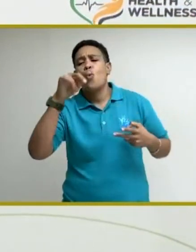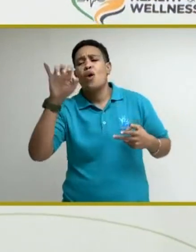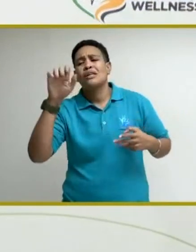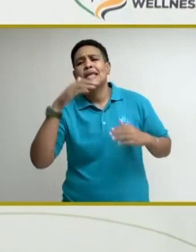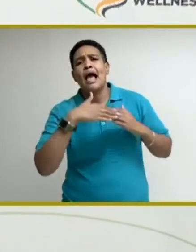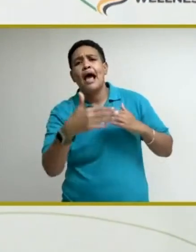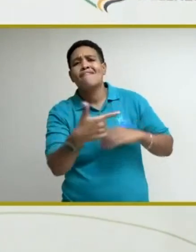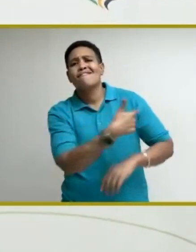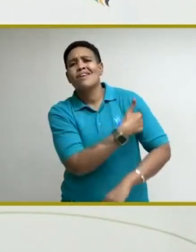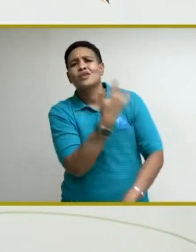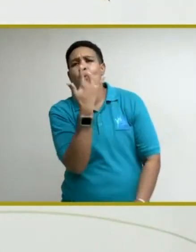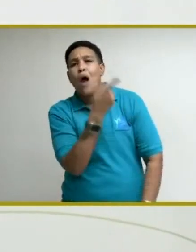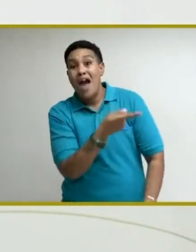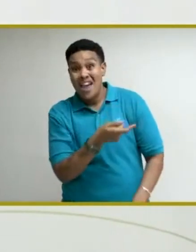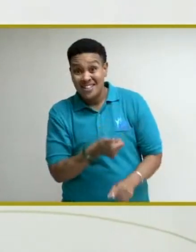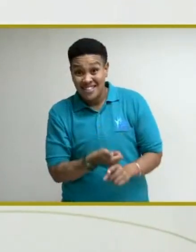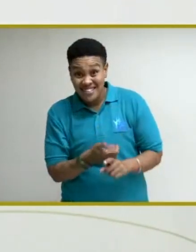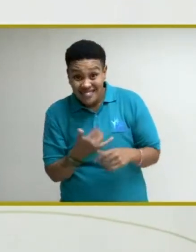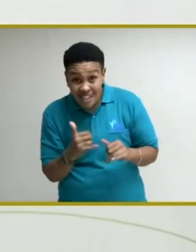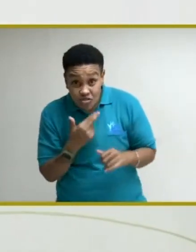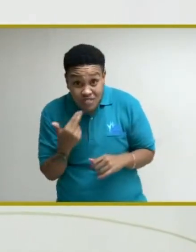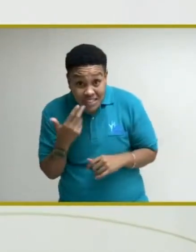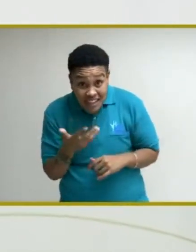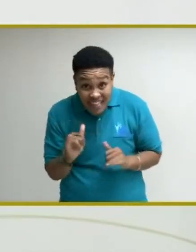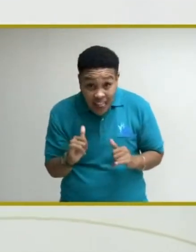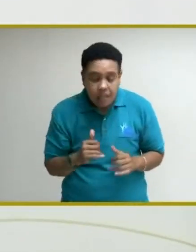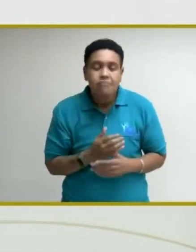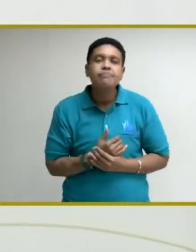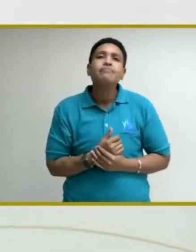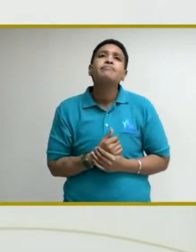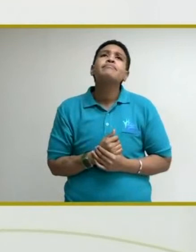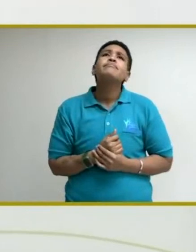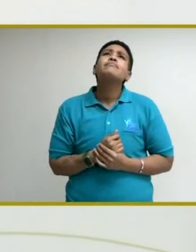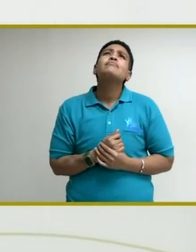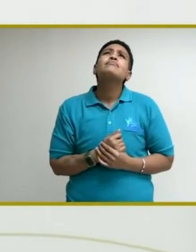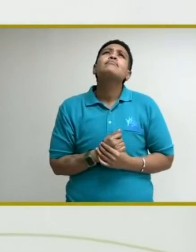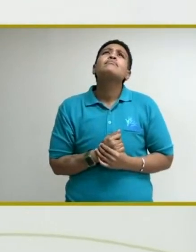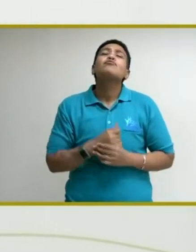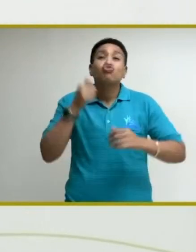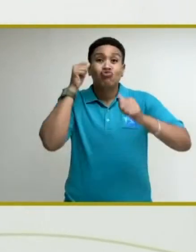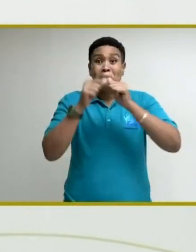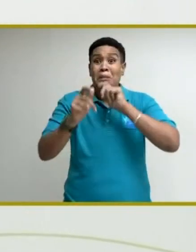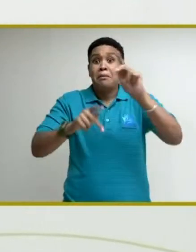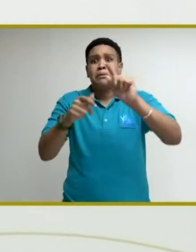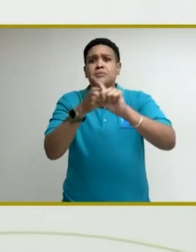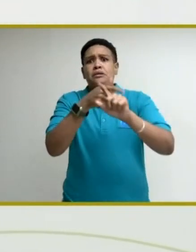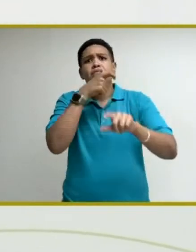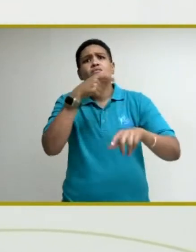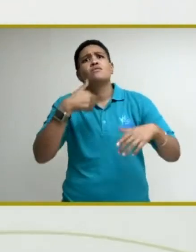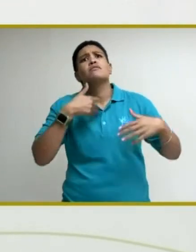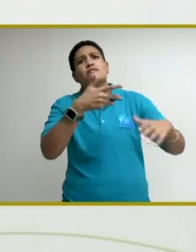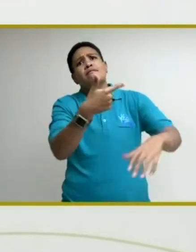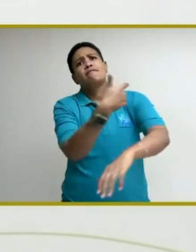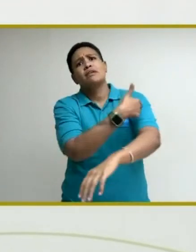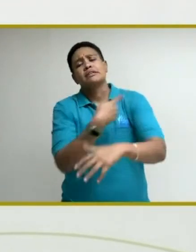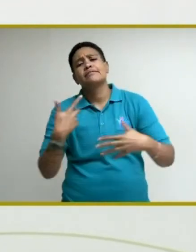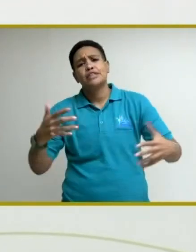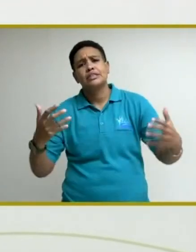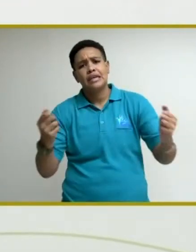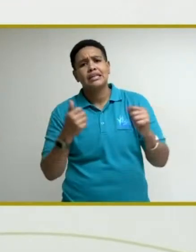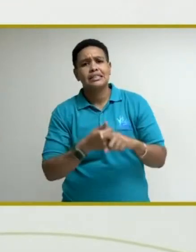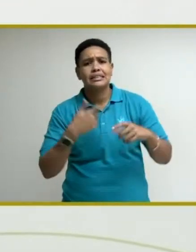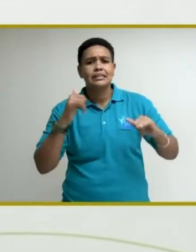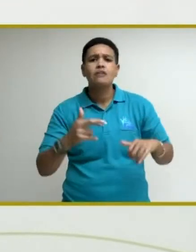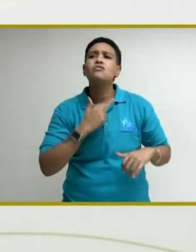vaccinated? Is there still a risk? So remember now that persons that have been vaccinated are still